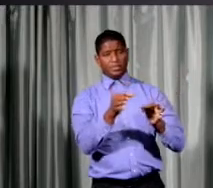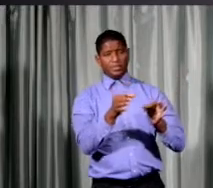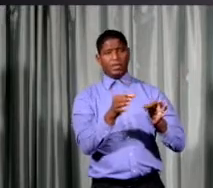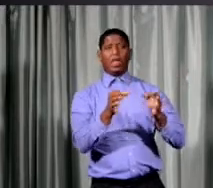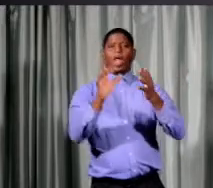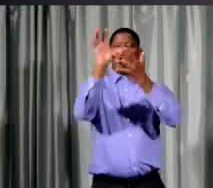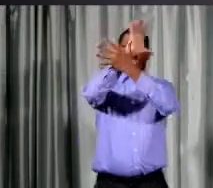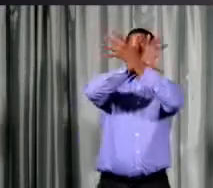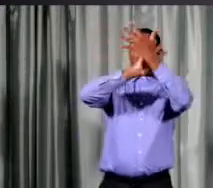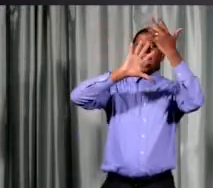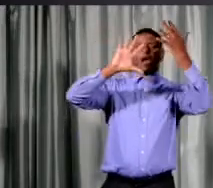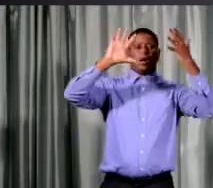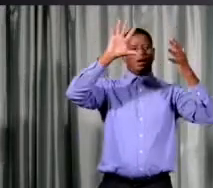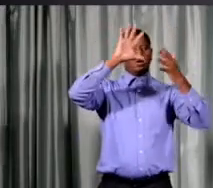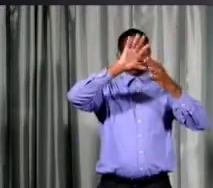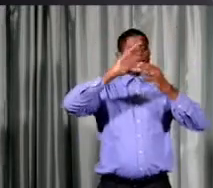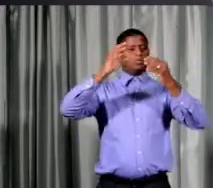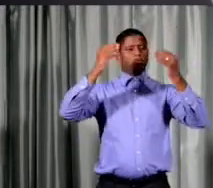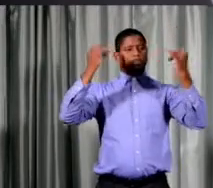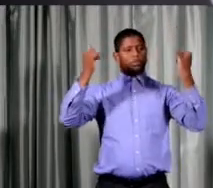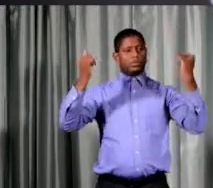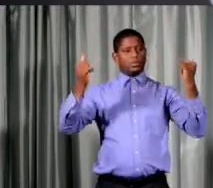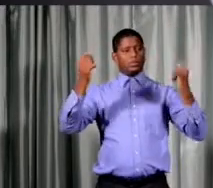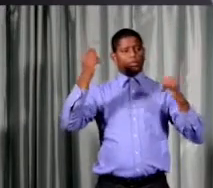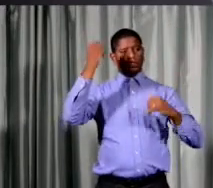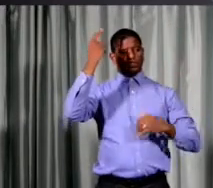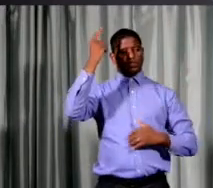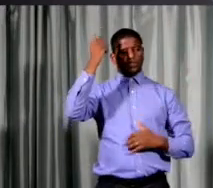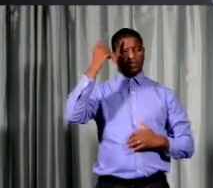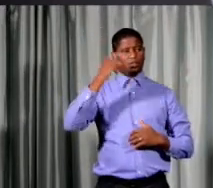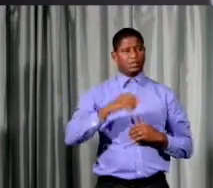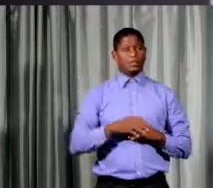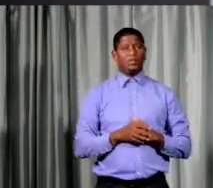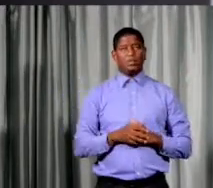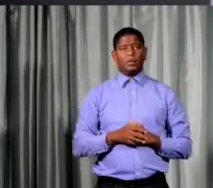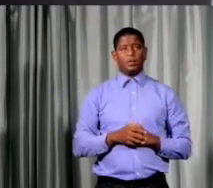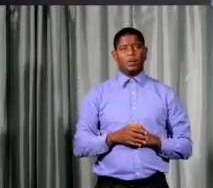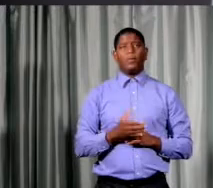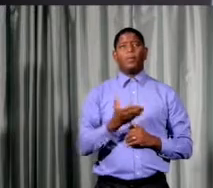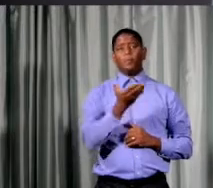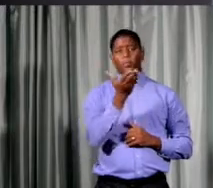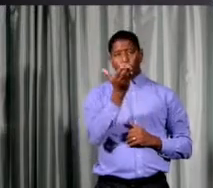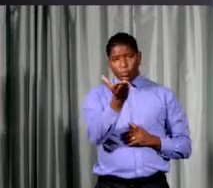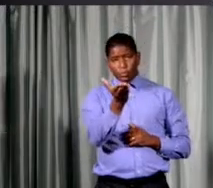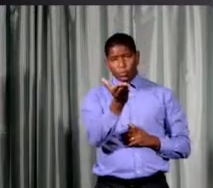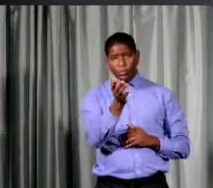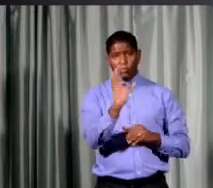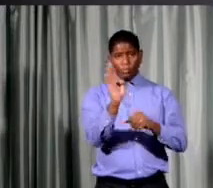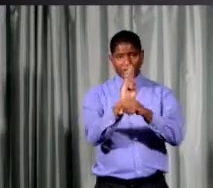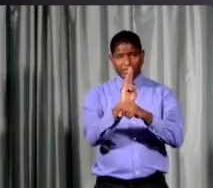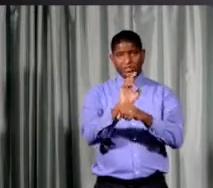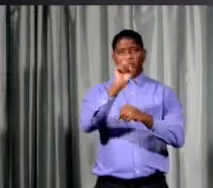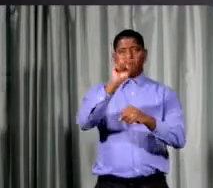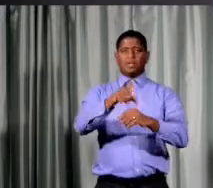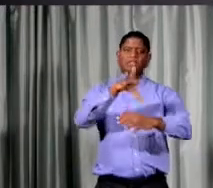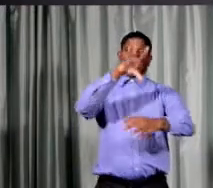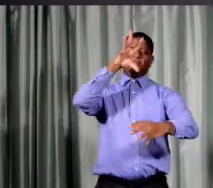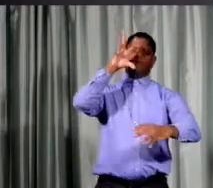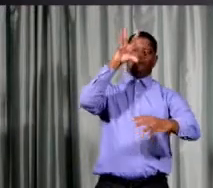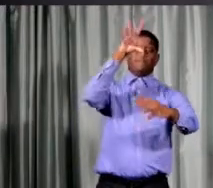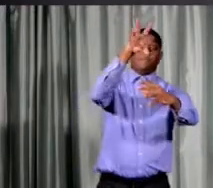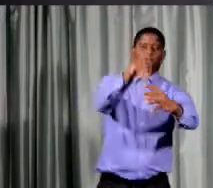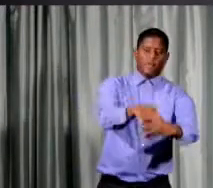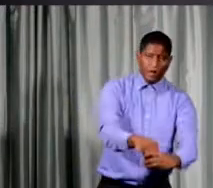demystified it a bit, right? But you need to get involved. That is the bottom line. You really need